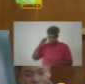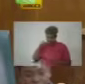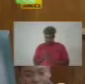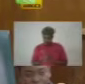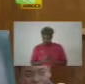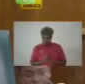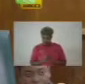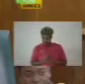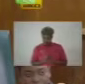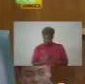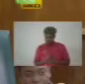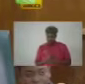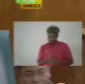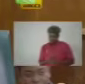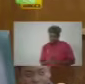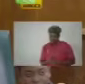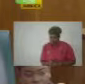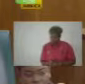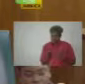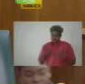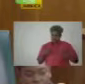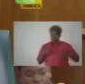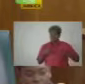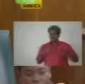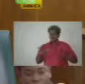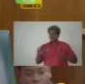Could you? Yes, I accept. I accept